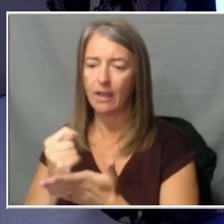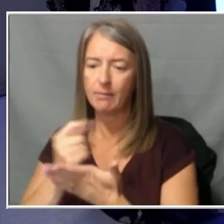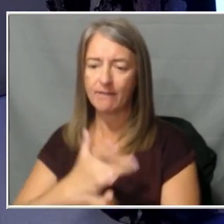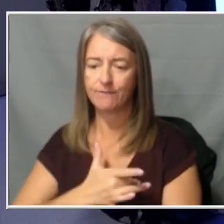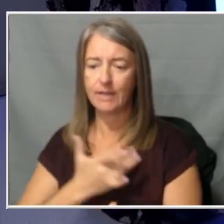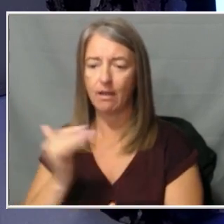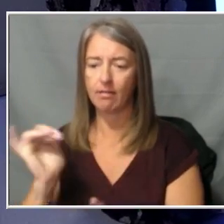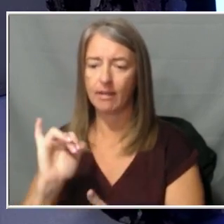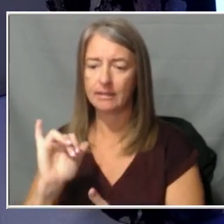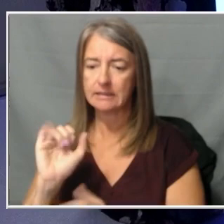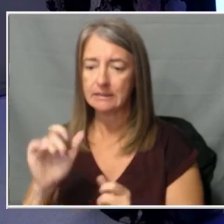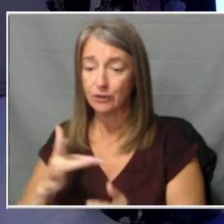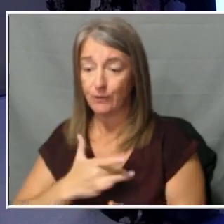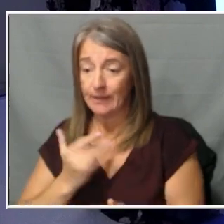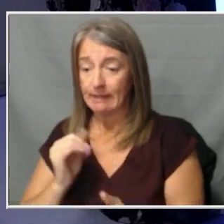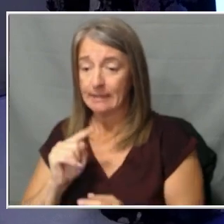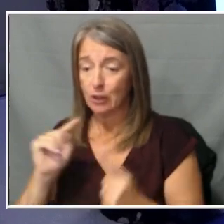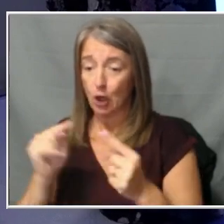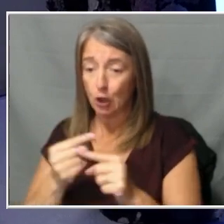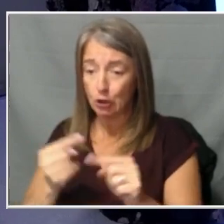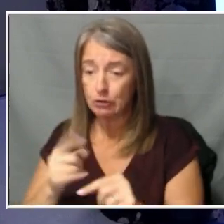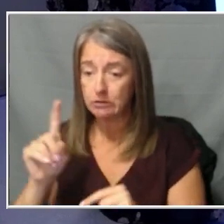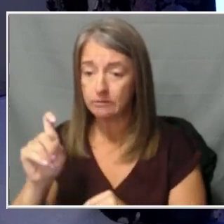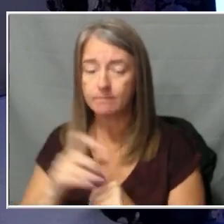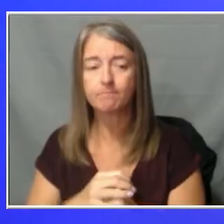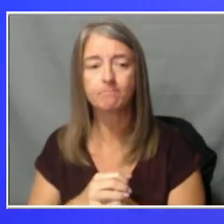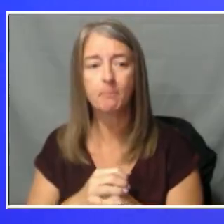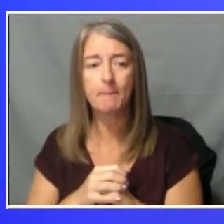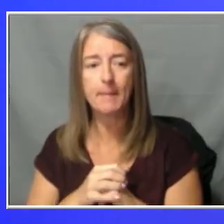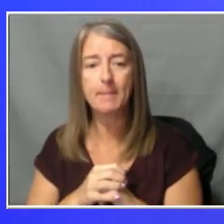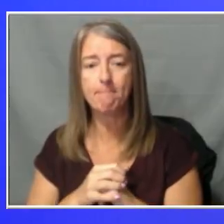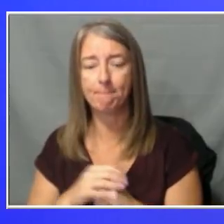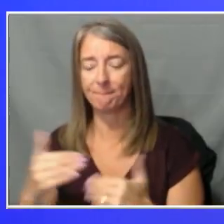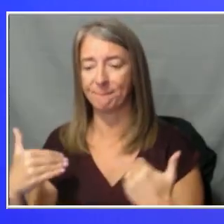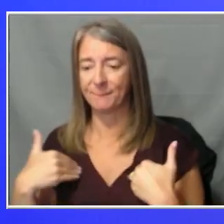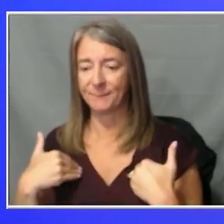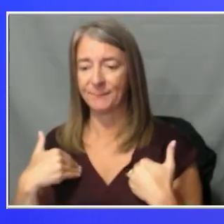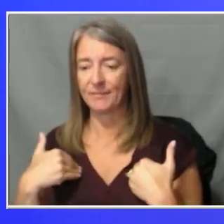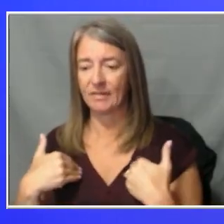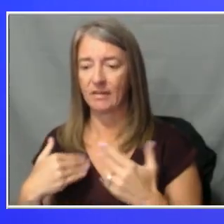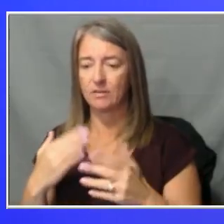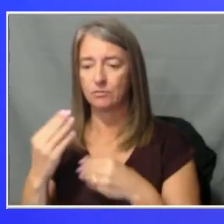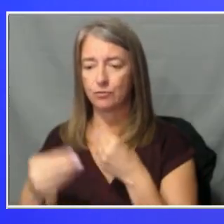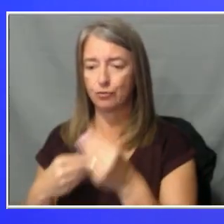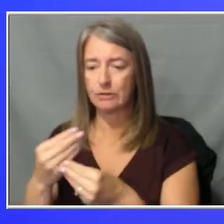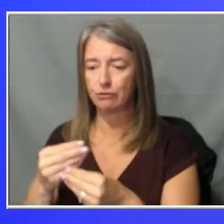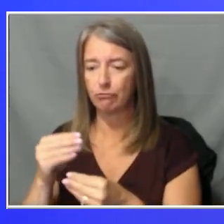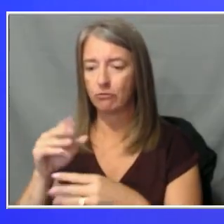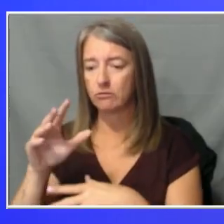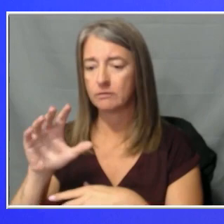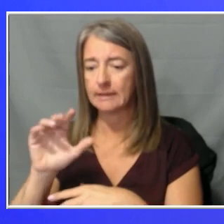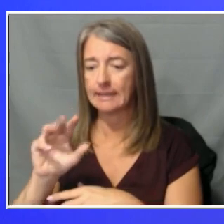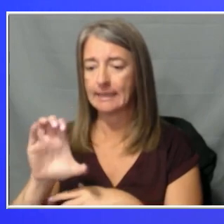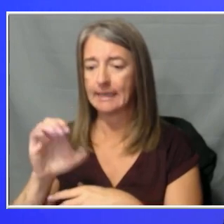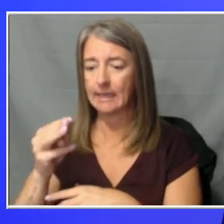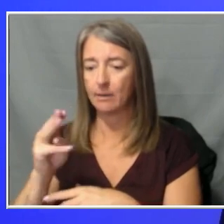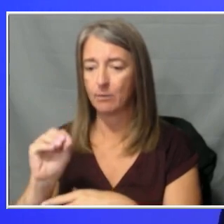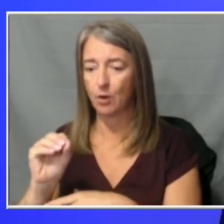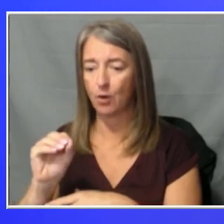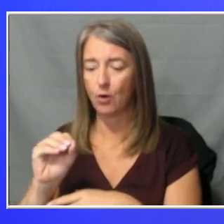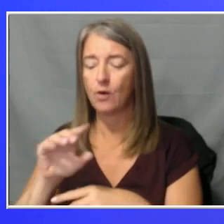Could you feel it? Did it hurt? I've had both. I've had, the traditional chemotherapy, and then I've had this immunotherapy